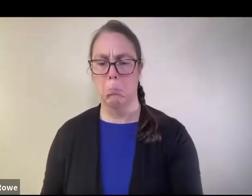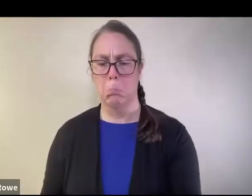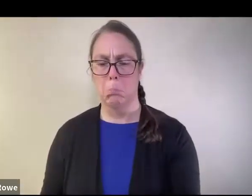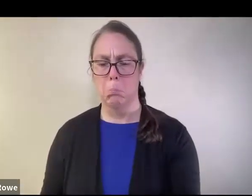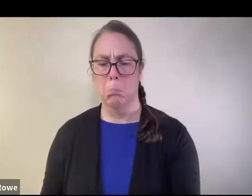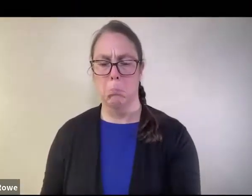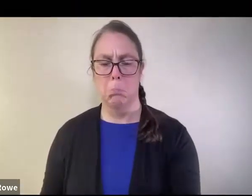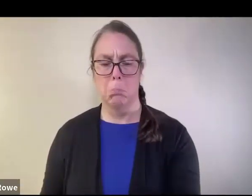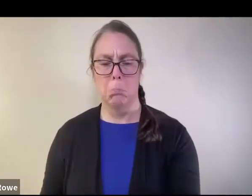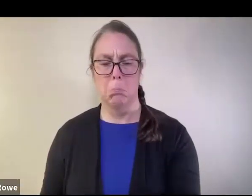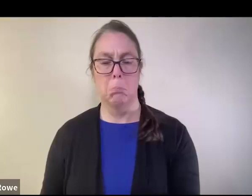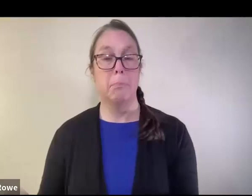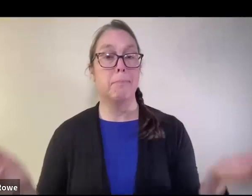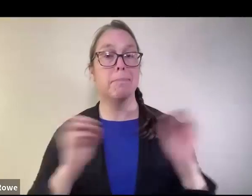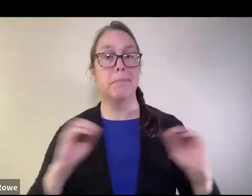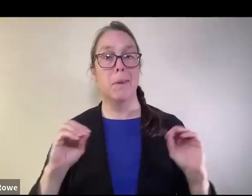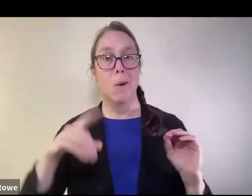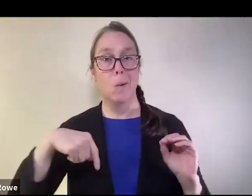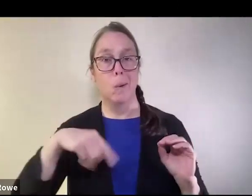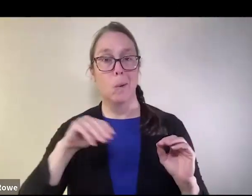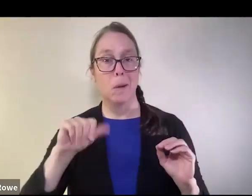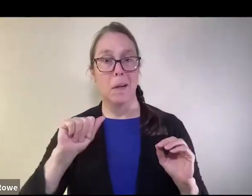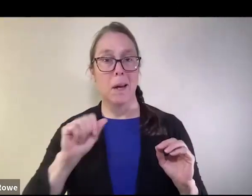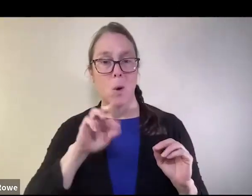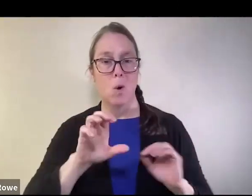There is no Q&A or chat.